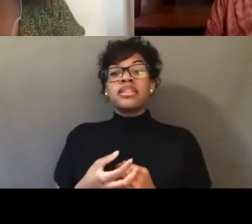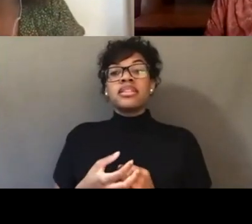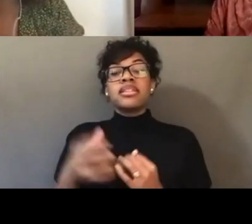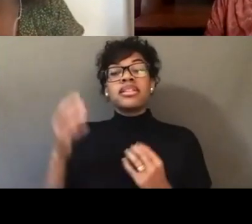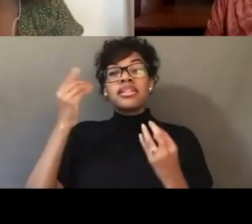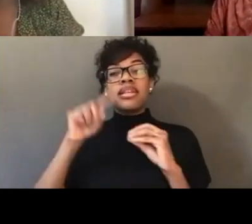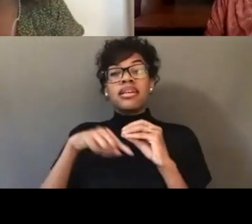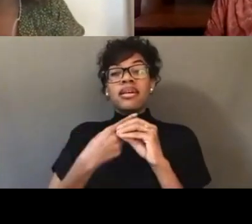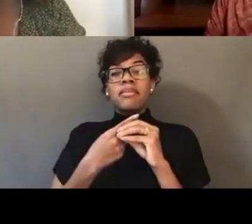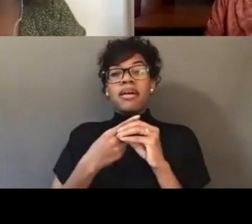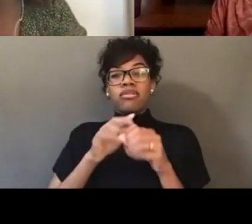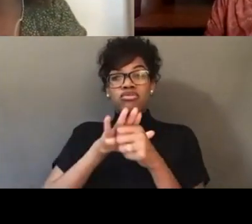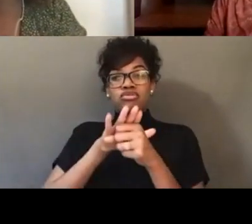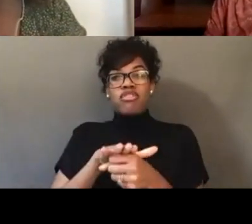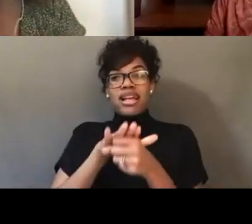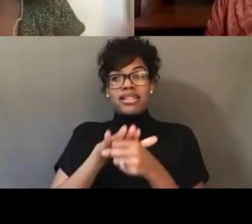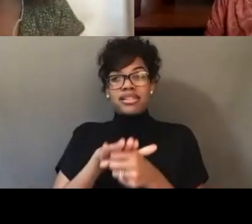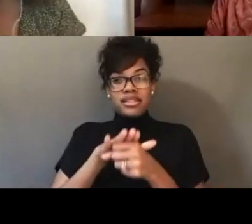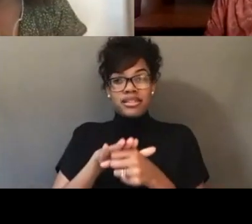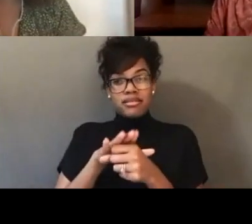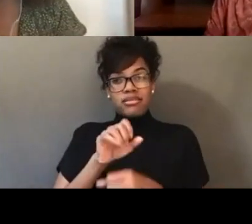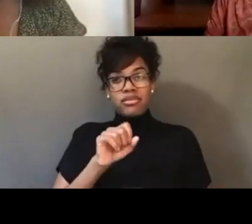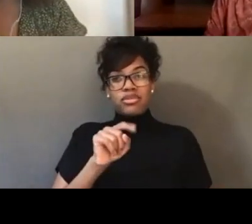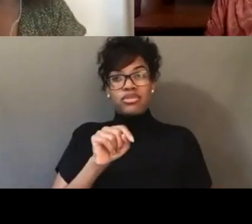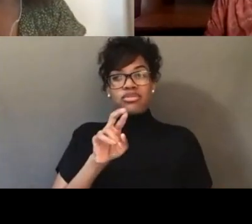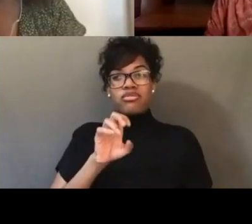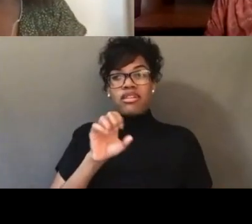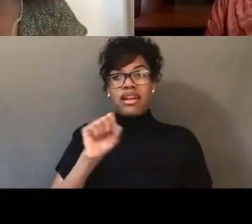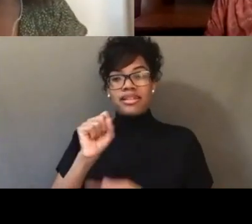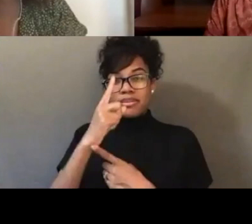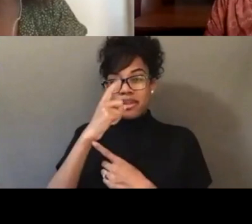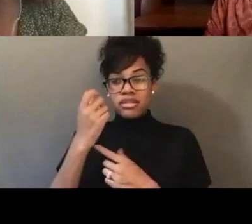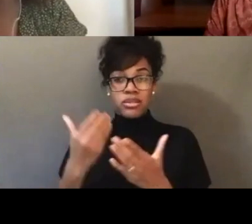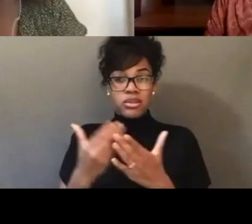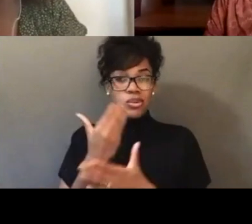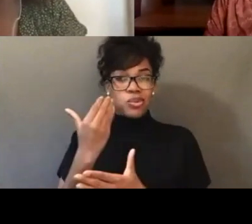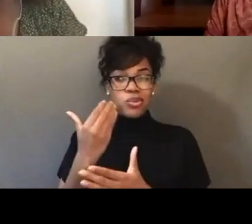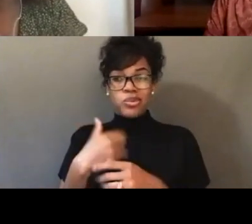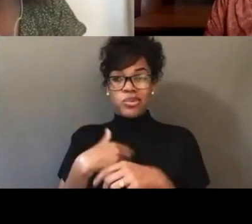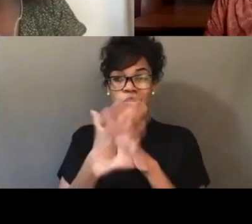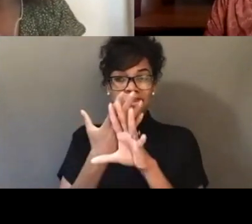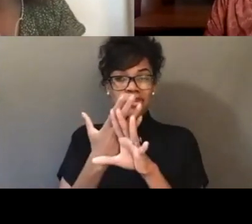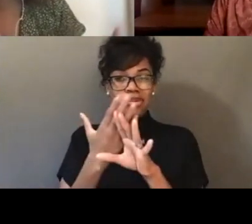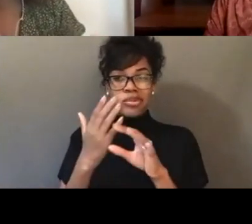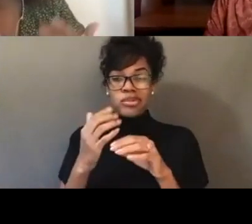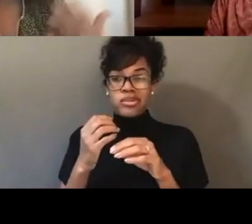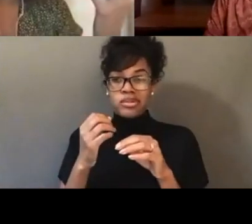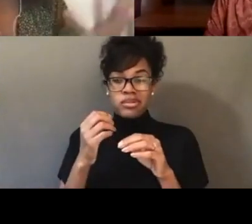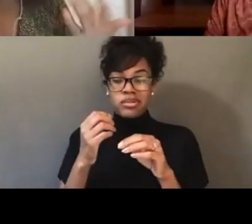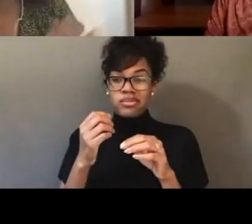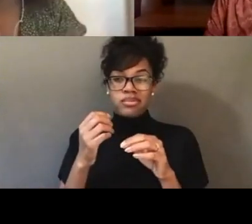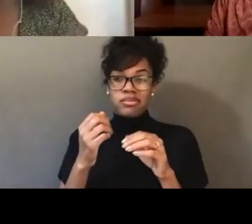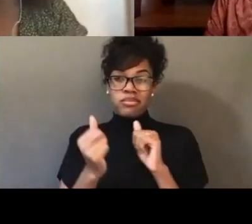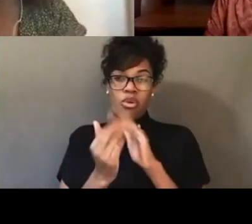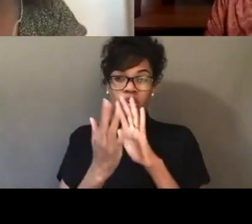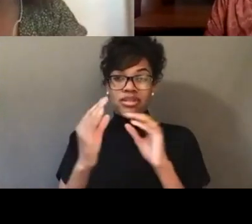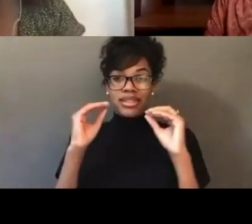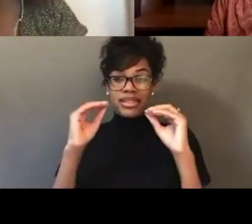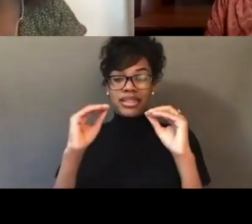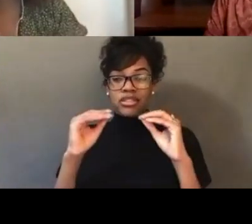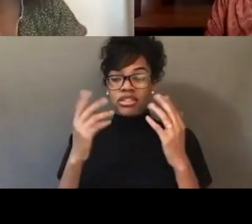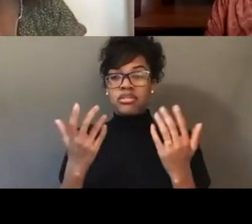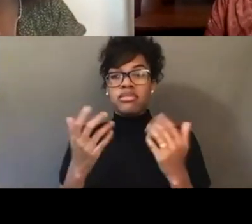around teaching in new virtual formats and also just managing multiple responsibilities, how important that you all